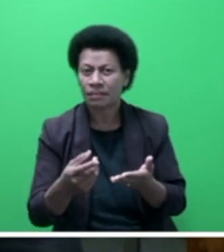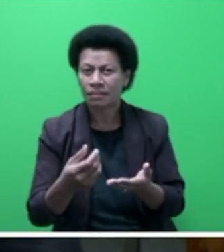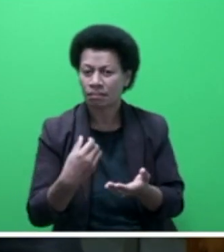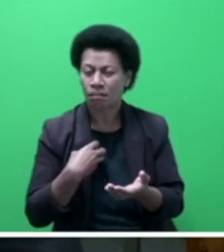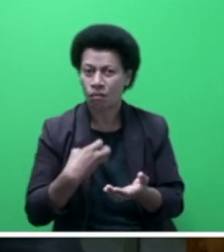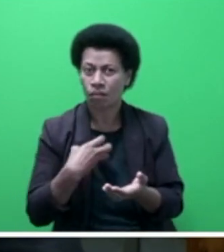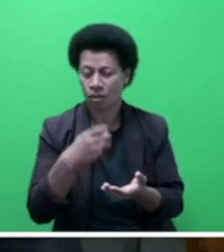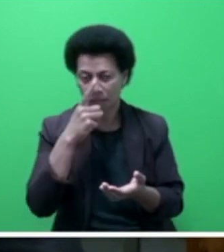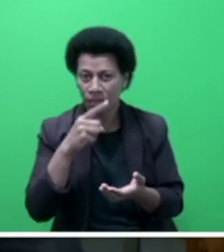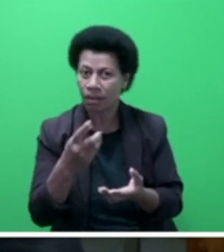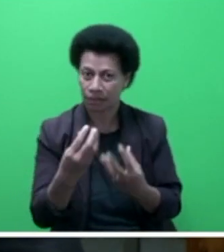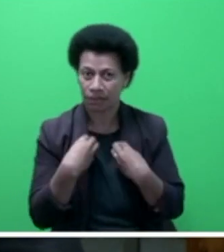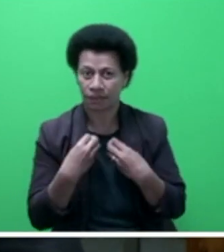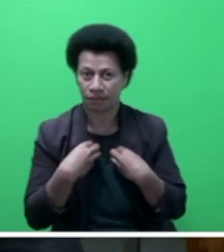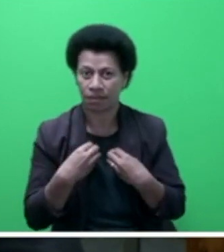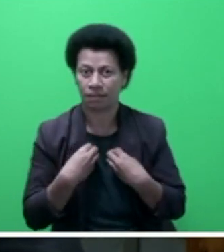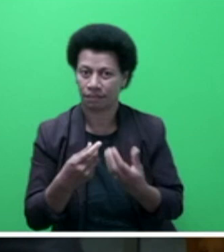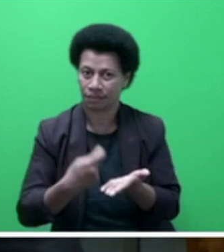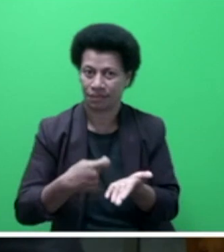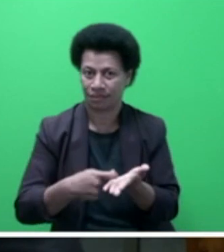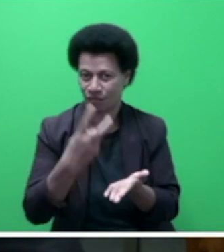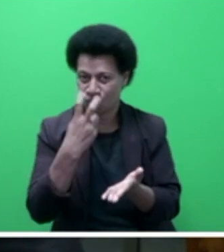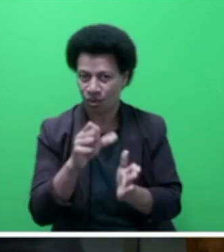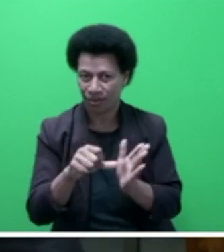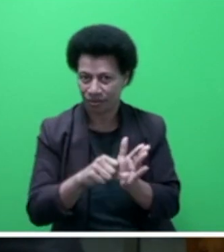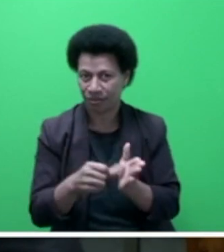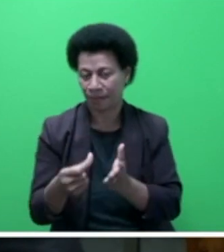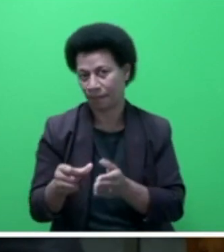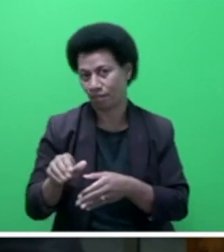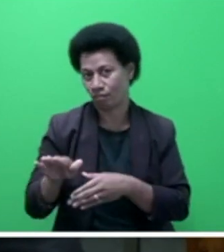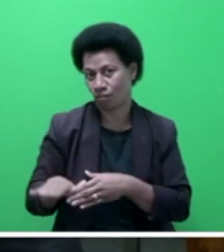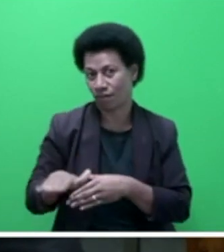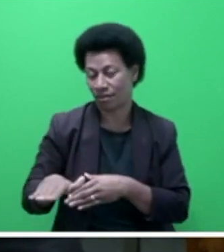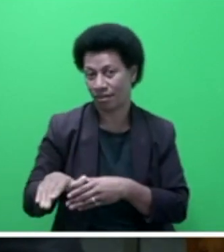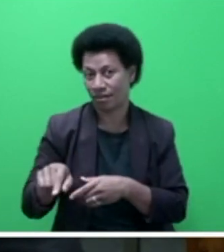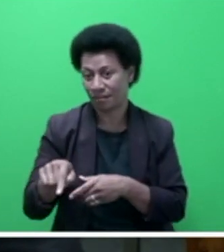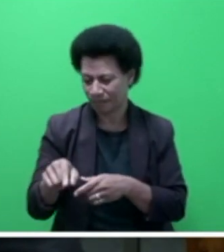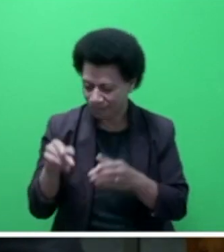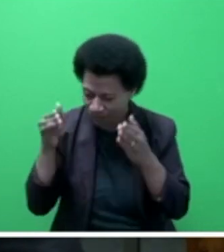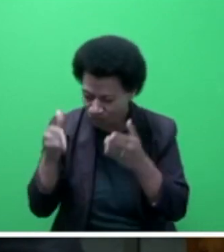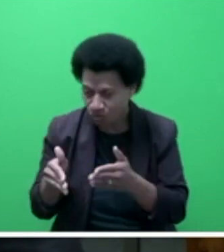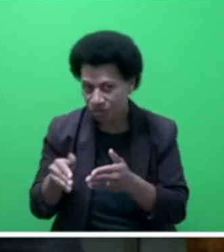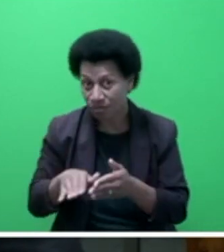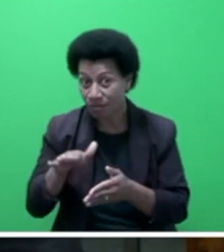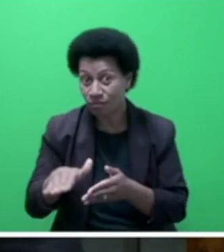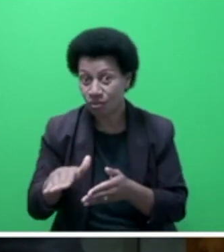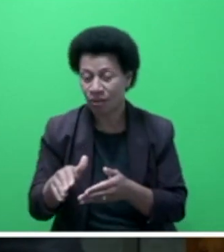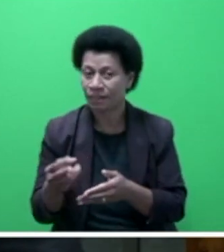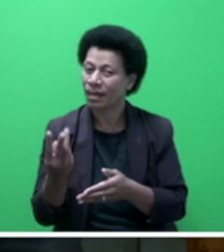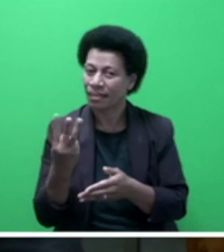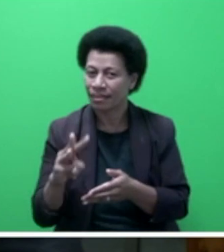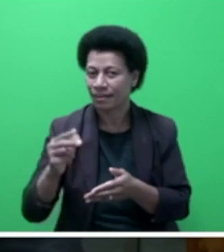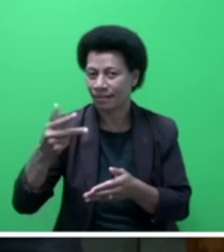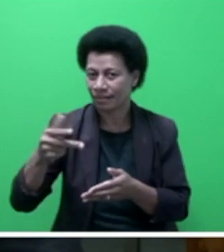increase, exceeding projections. The Poverty Benefit Scheme, which targets the poorest of the poor and has been allocated $38.3